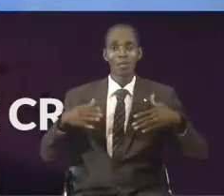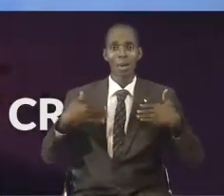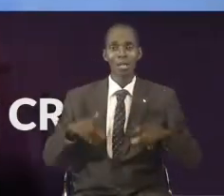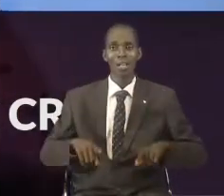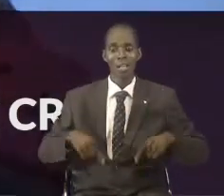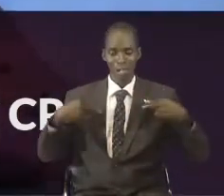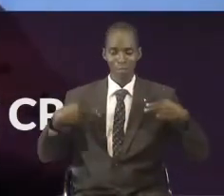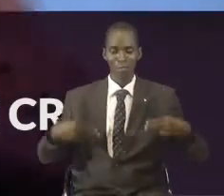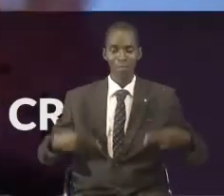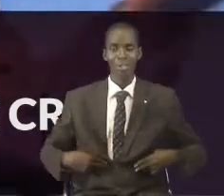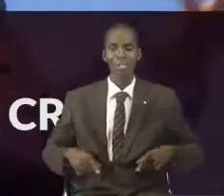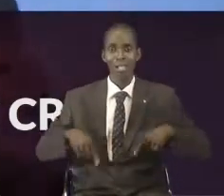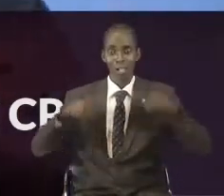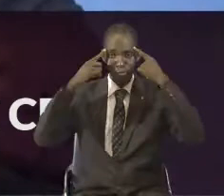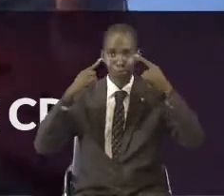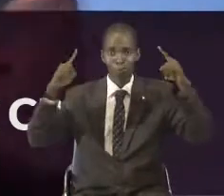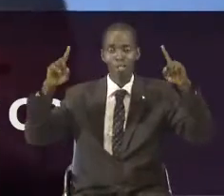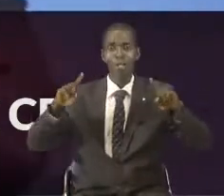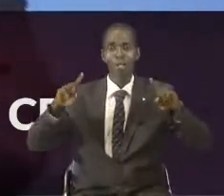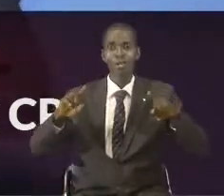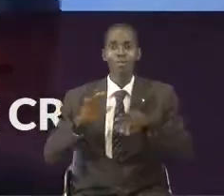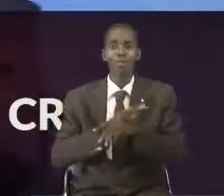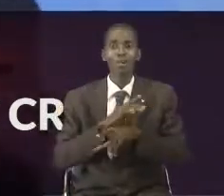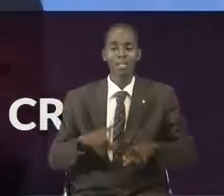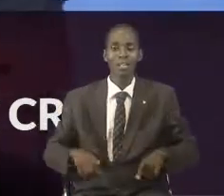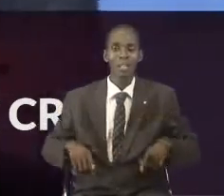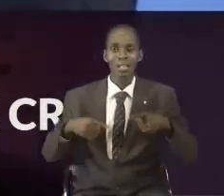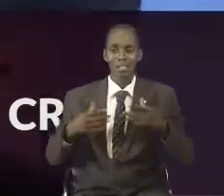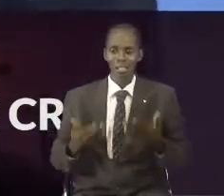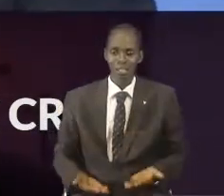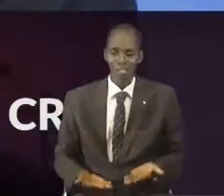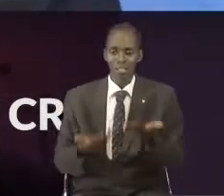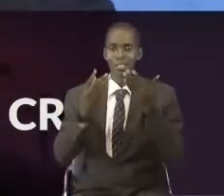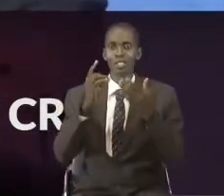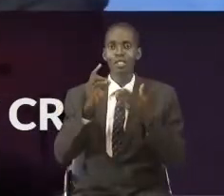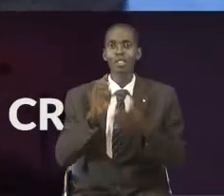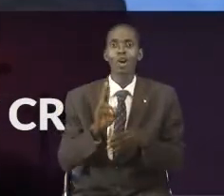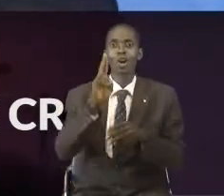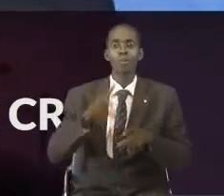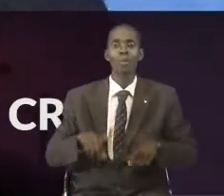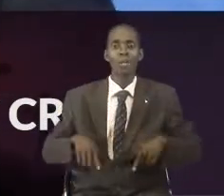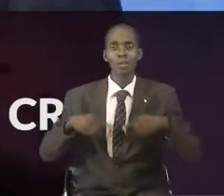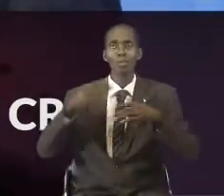the name of the Lord. Abundant life, happy life, healthy life, successful life,